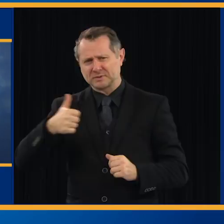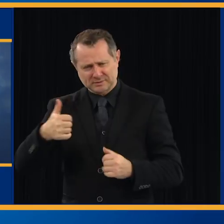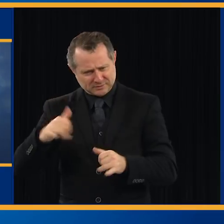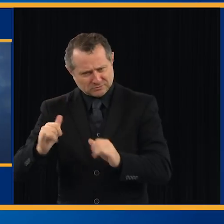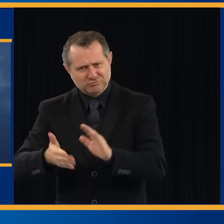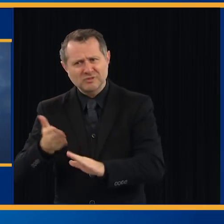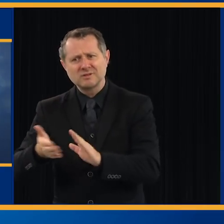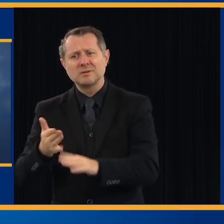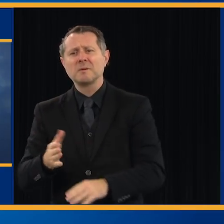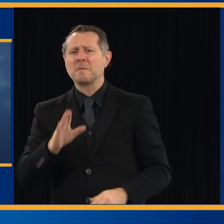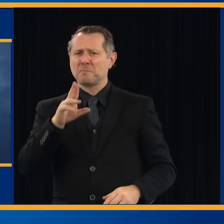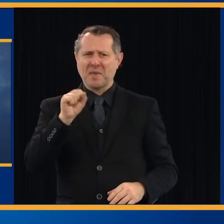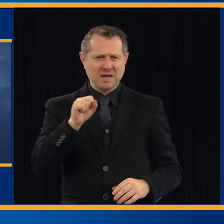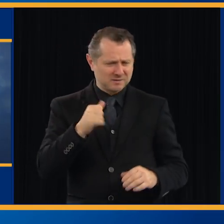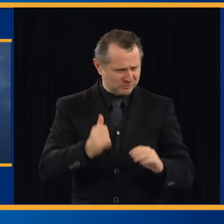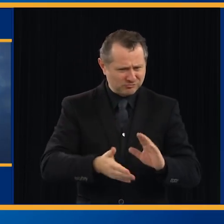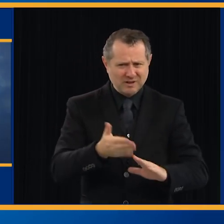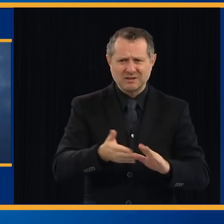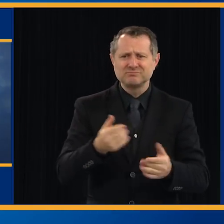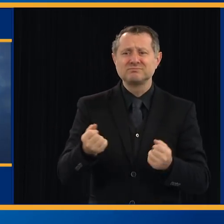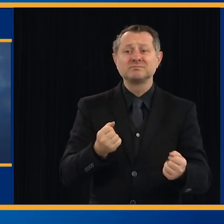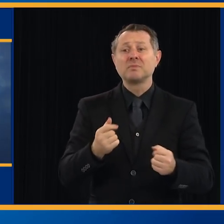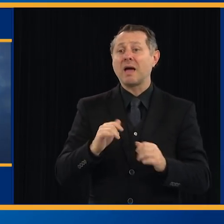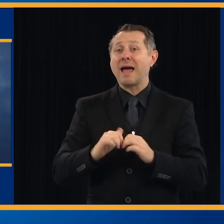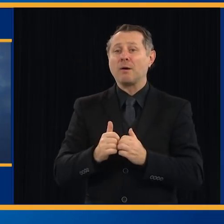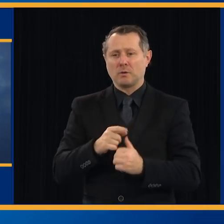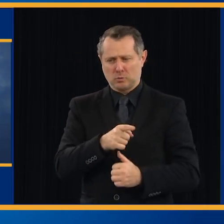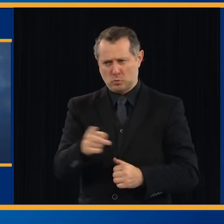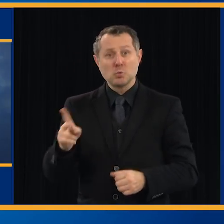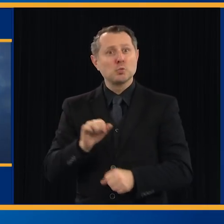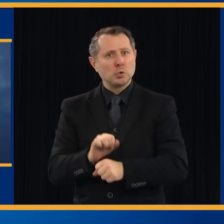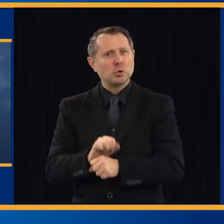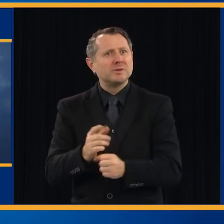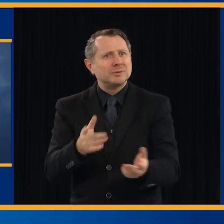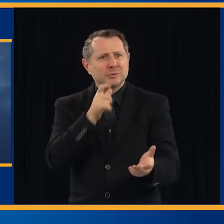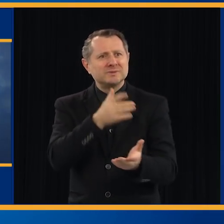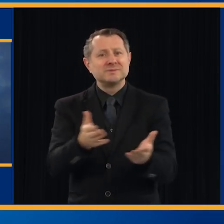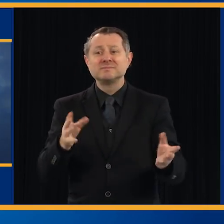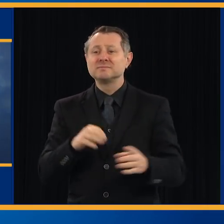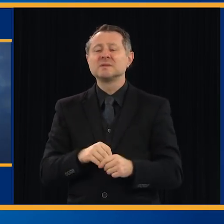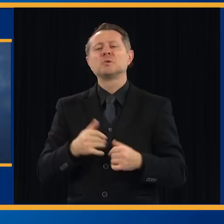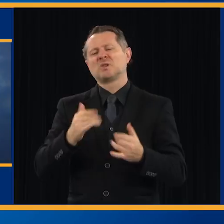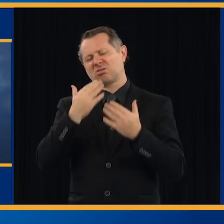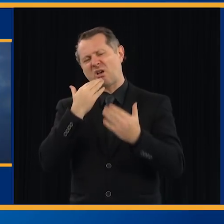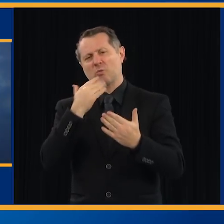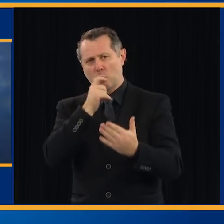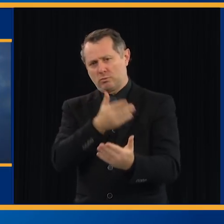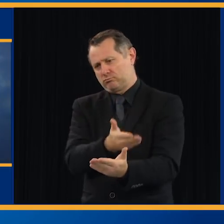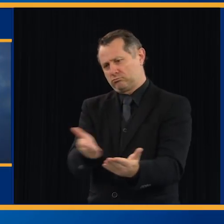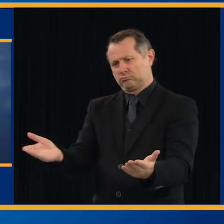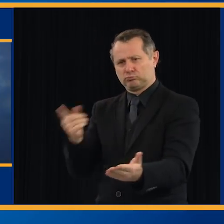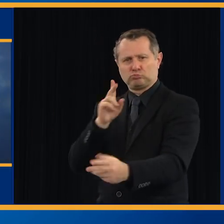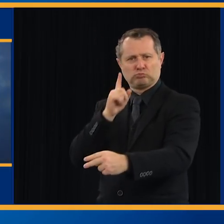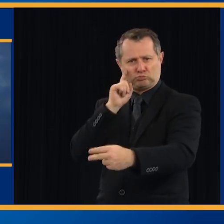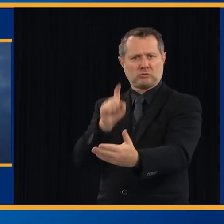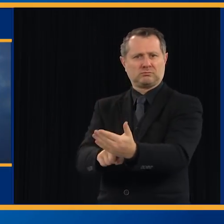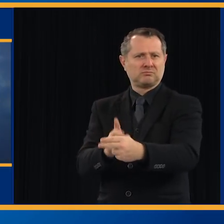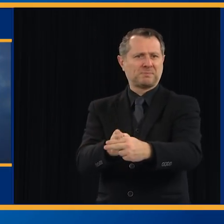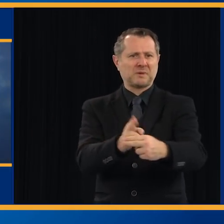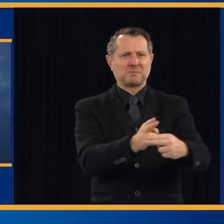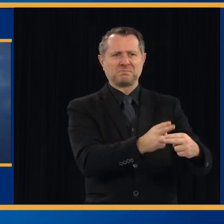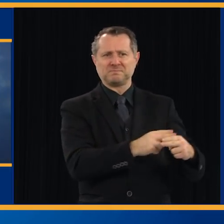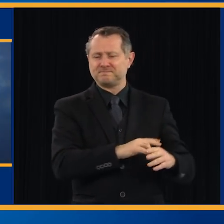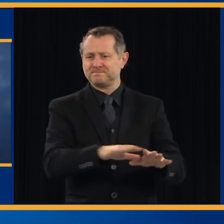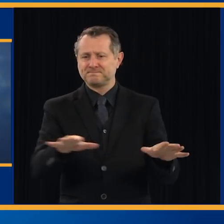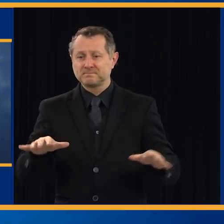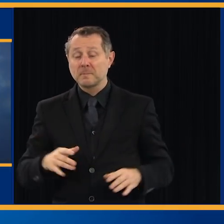these people who kept everything working. We thank them from the bottom of our hearts. But